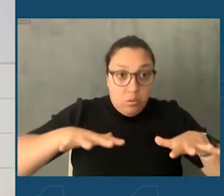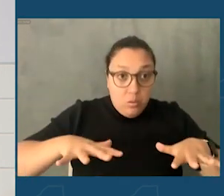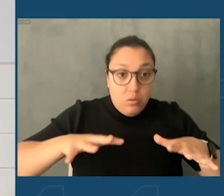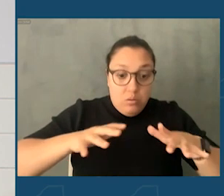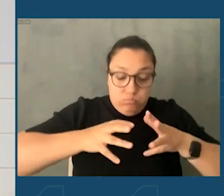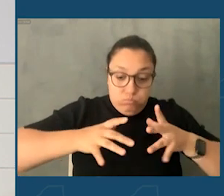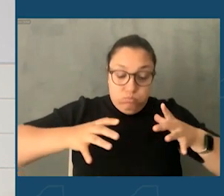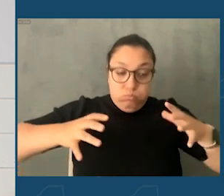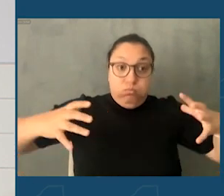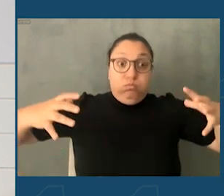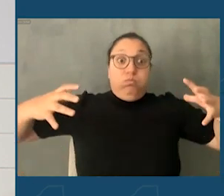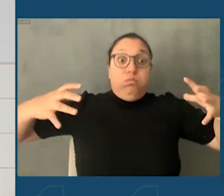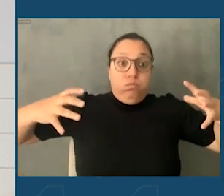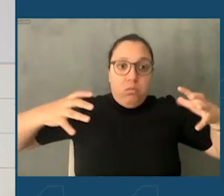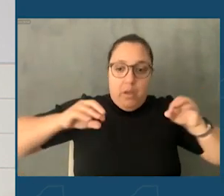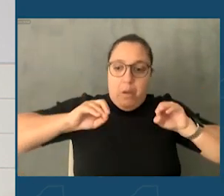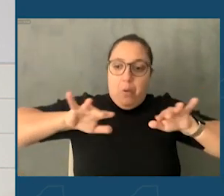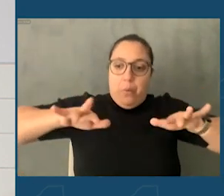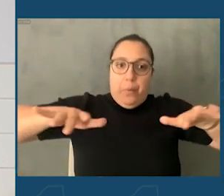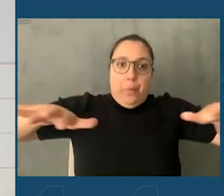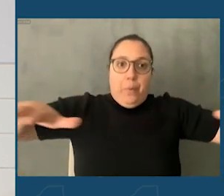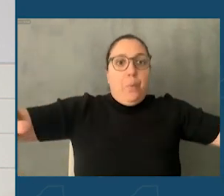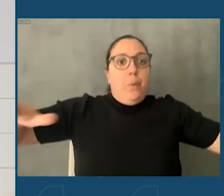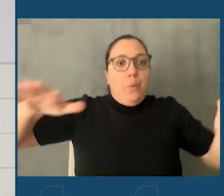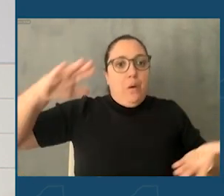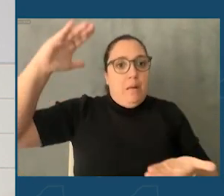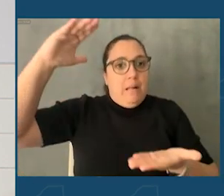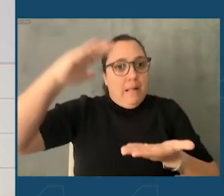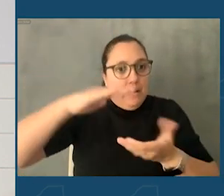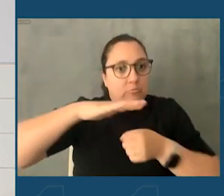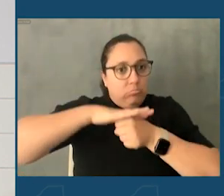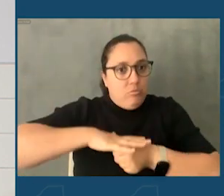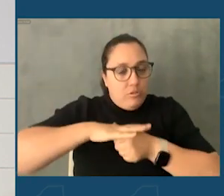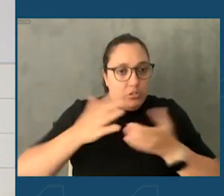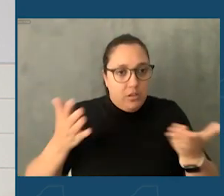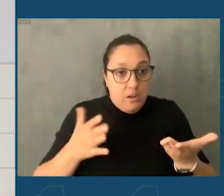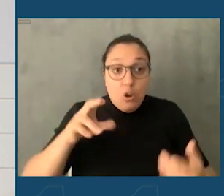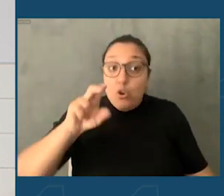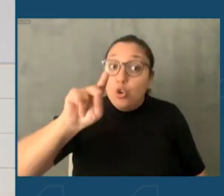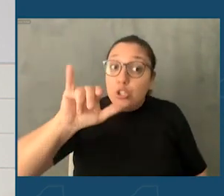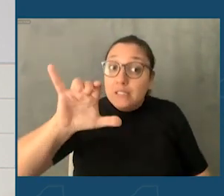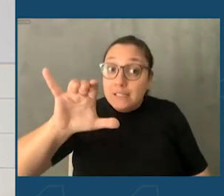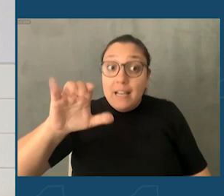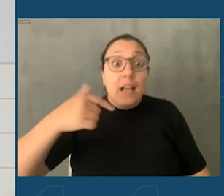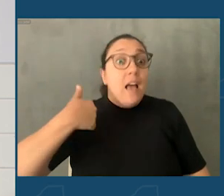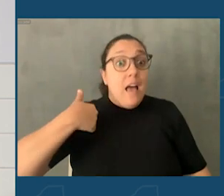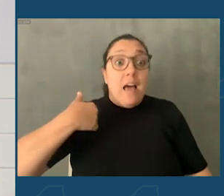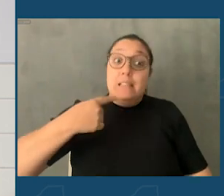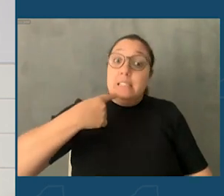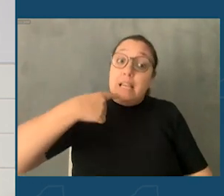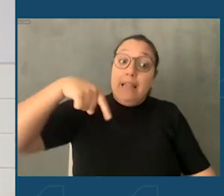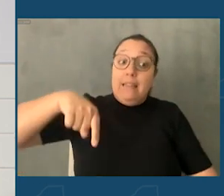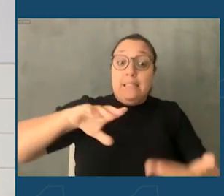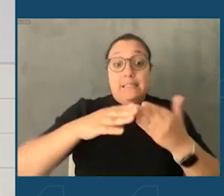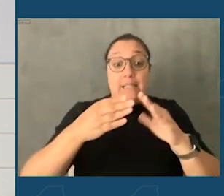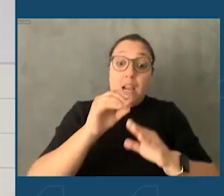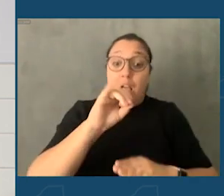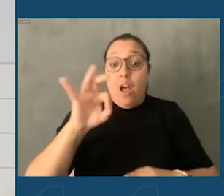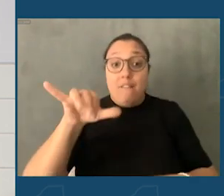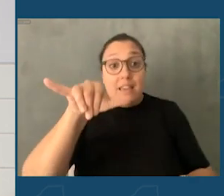the American dreams. And I have described New York City as a city of yes so often. But that spirit of innovation